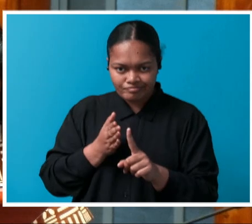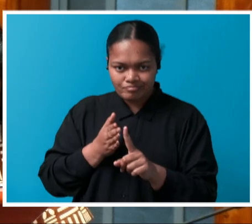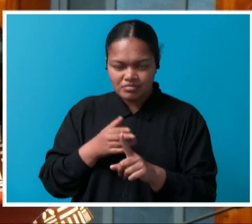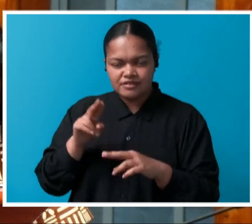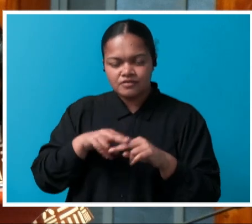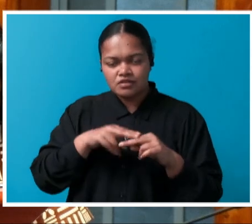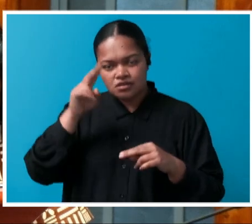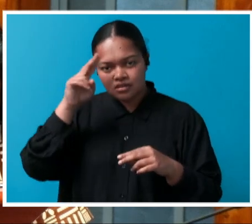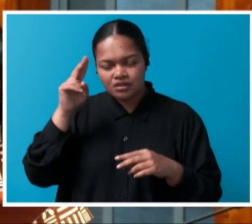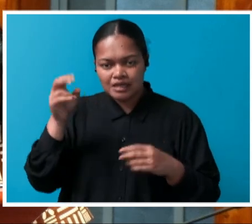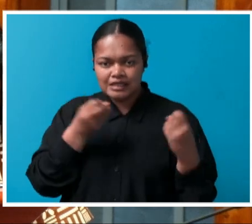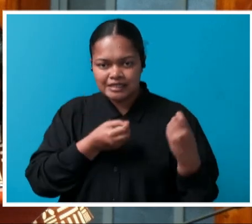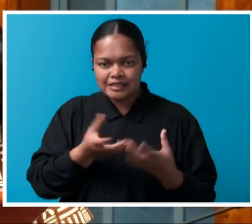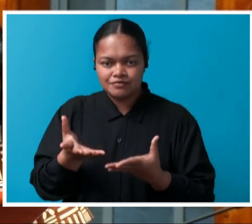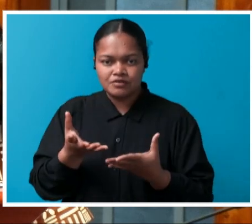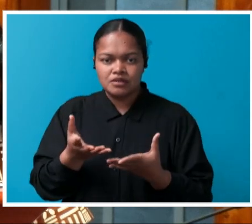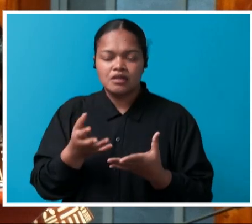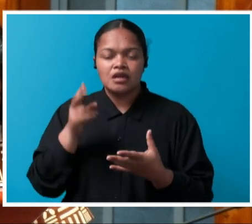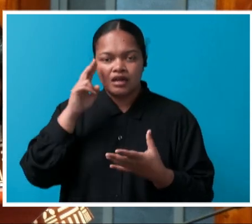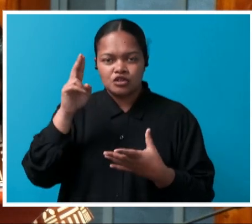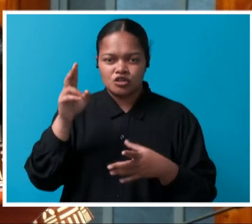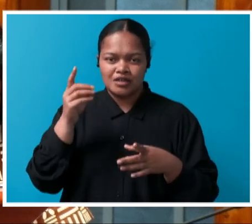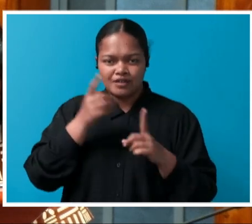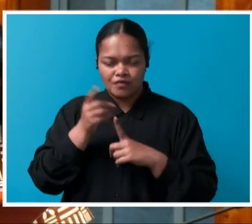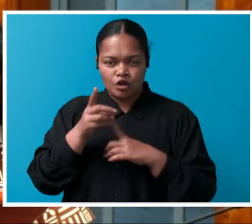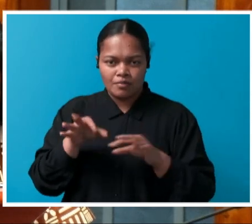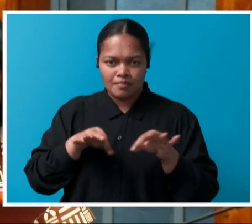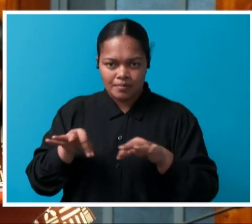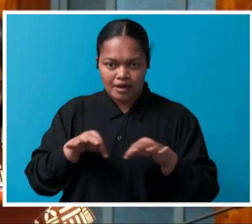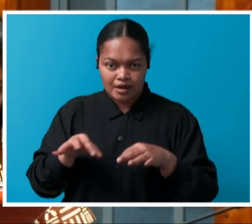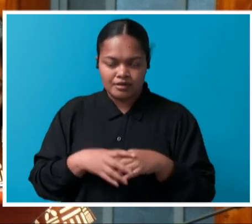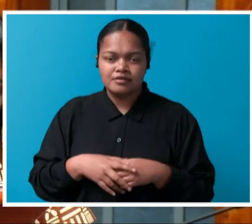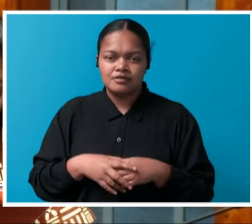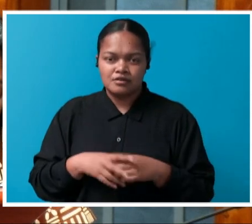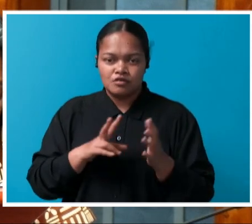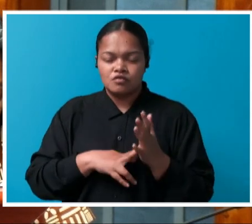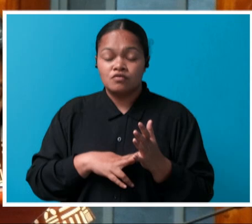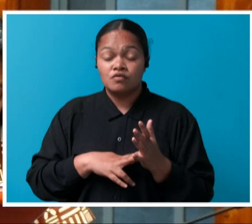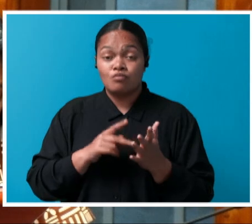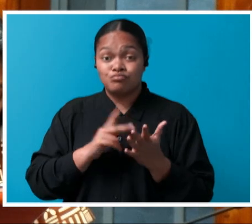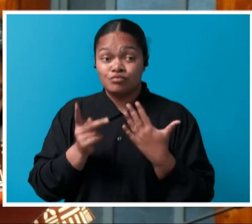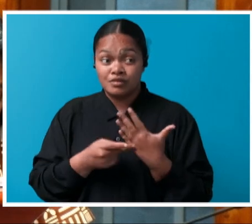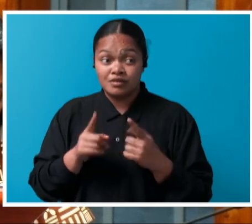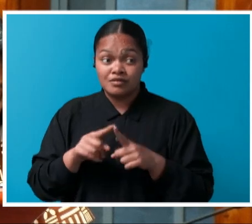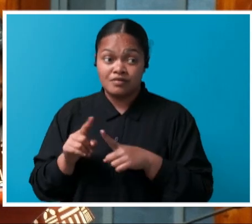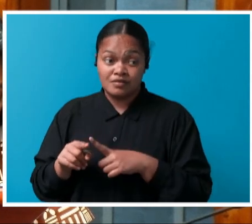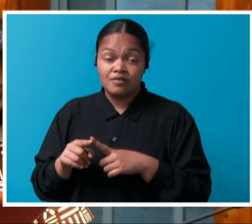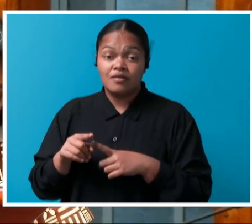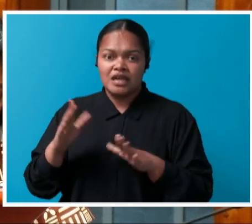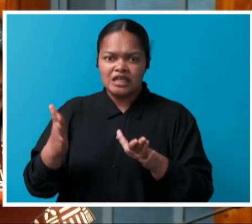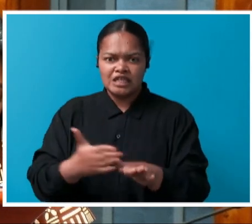National University's delivery with the National Development Plan and the Voliku program objectives, and also plans to hold